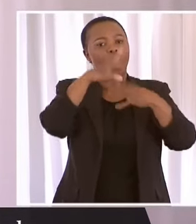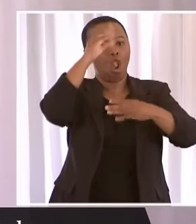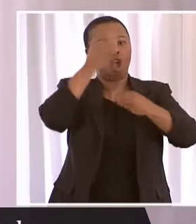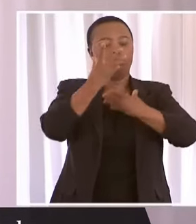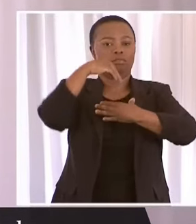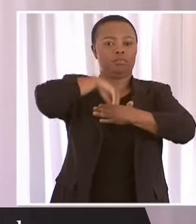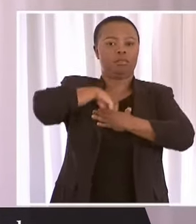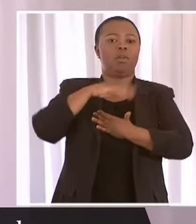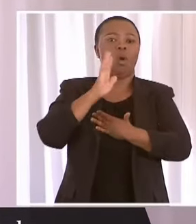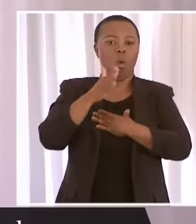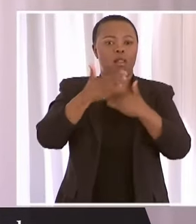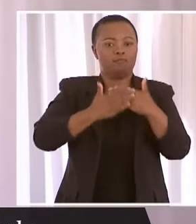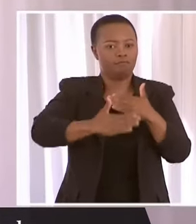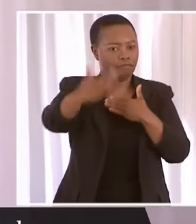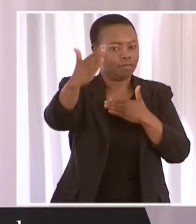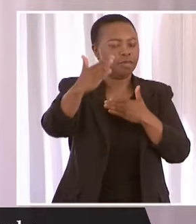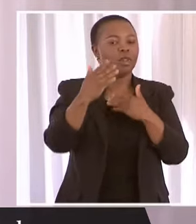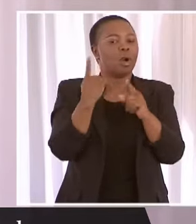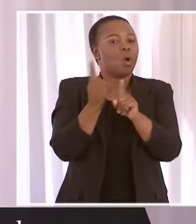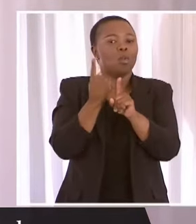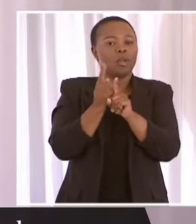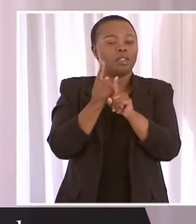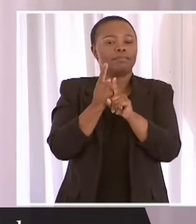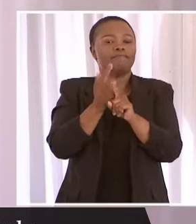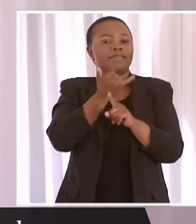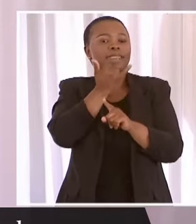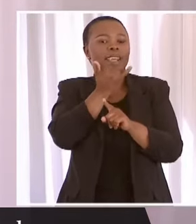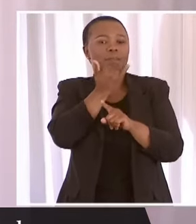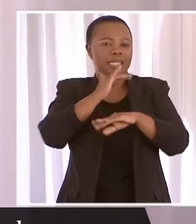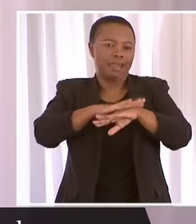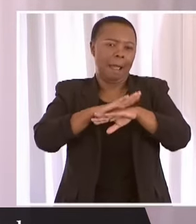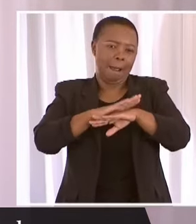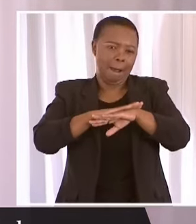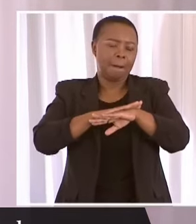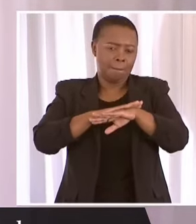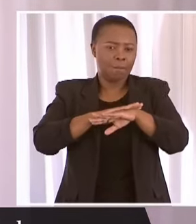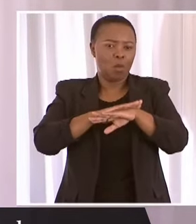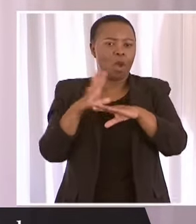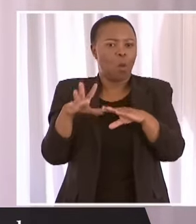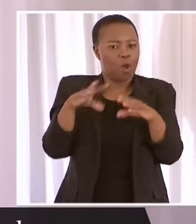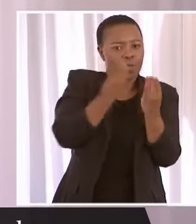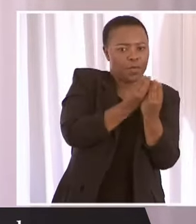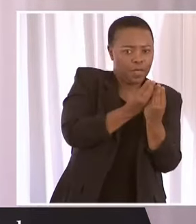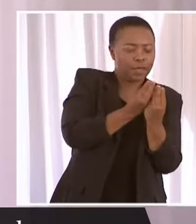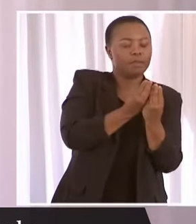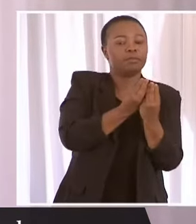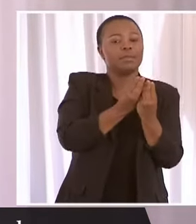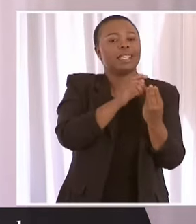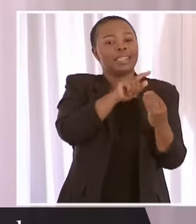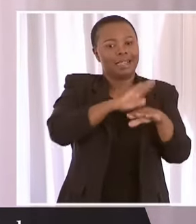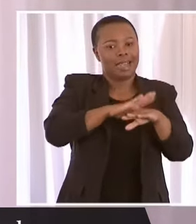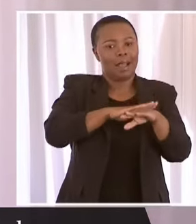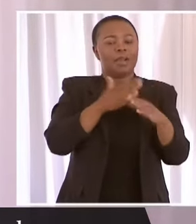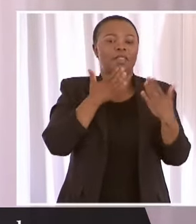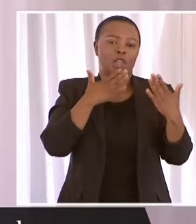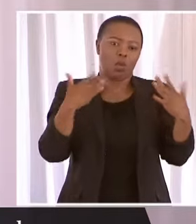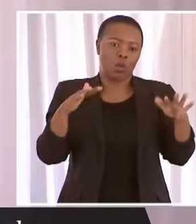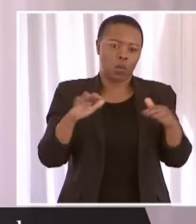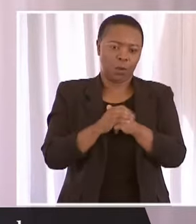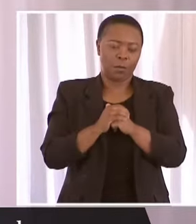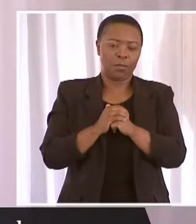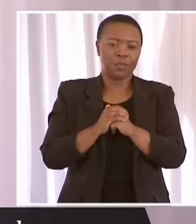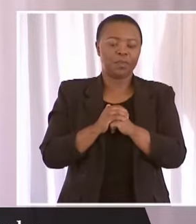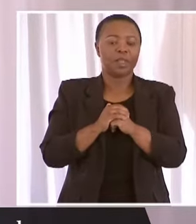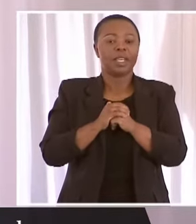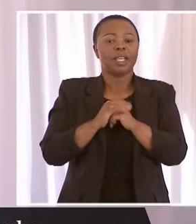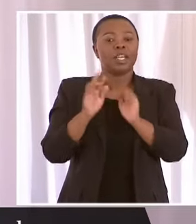Minister Pahad. We will forever cherish the time spent with and around you. Thank you. And on behalf of